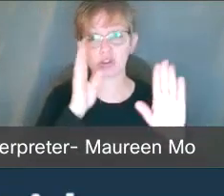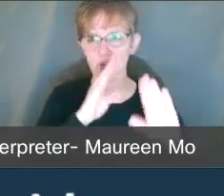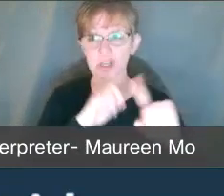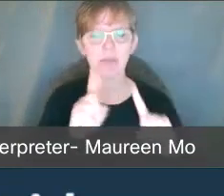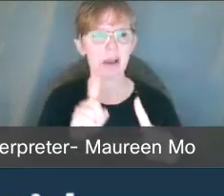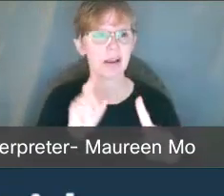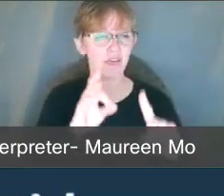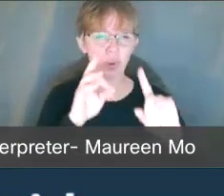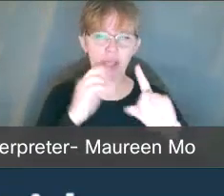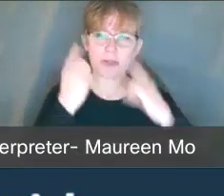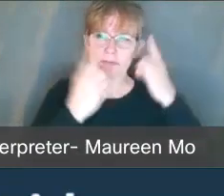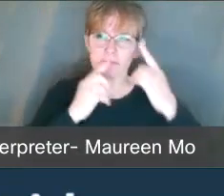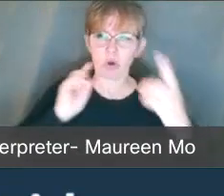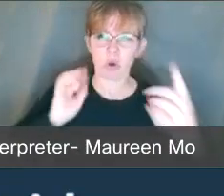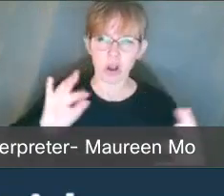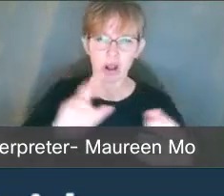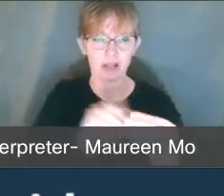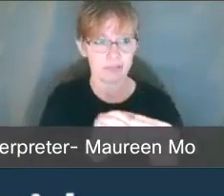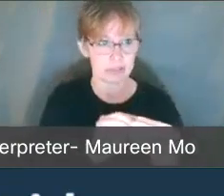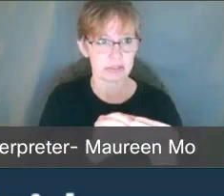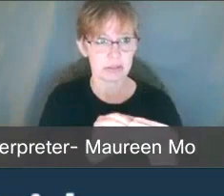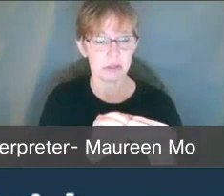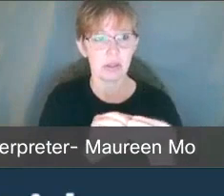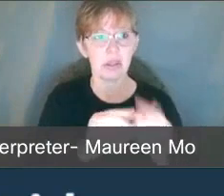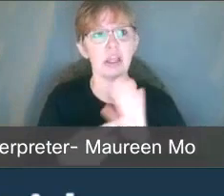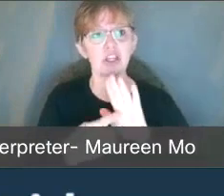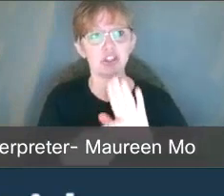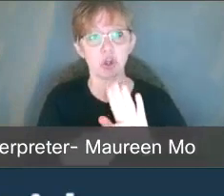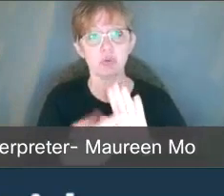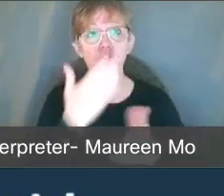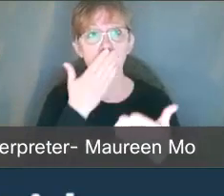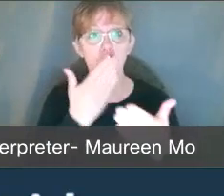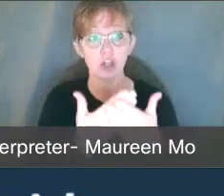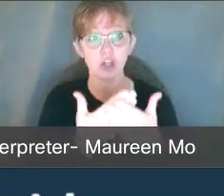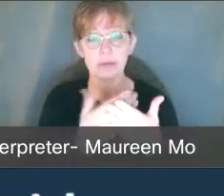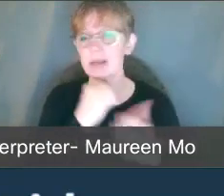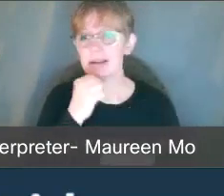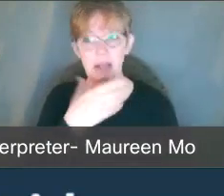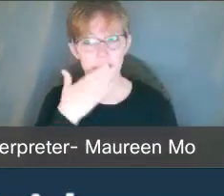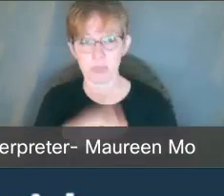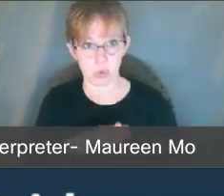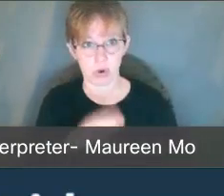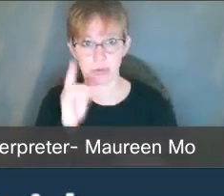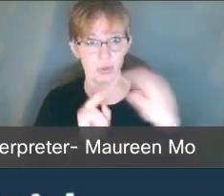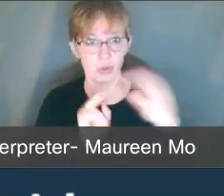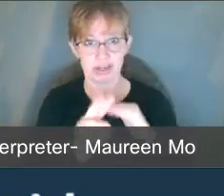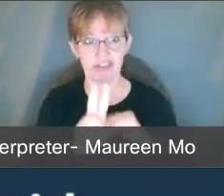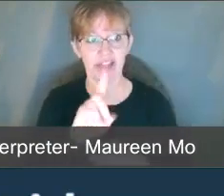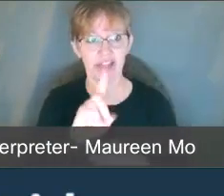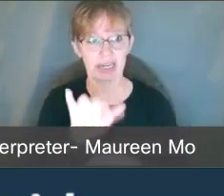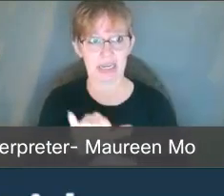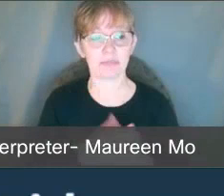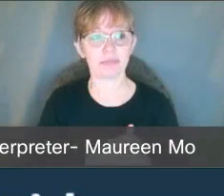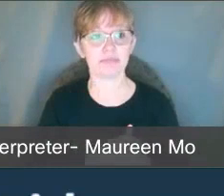for those 4 issues is that risk assessment instruments show good, not poor predictive validity, that they have limited, if any,